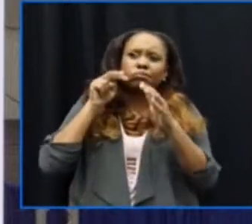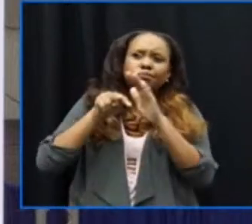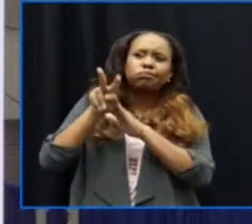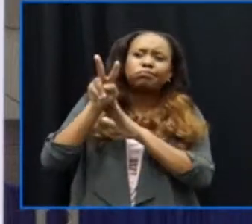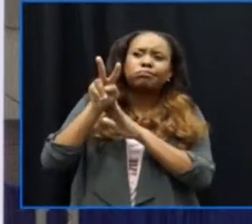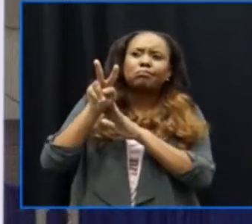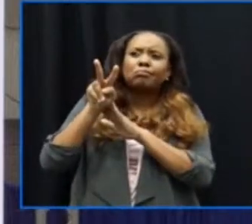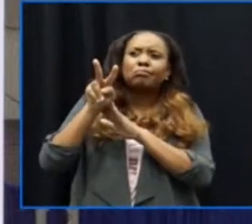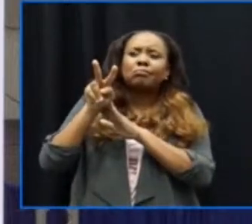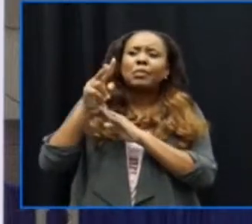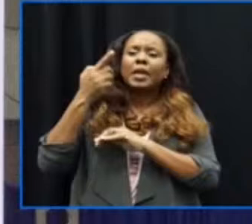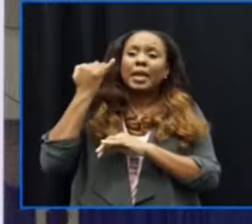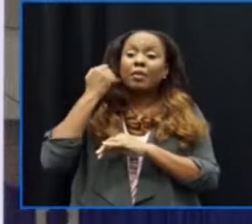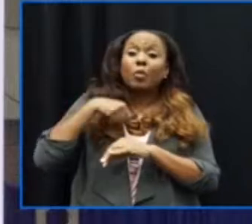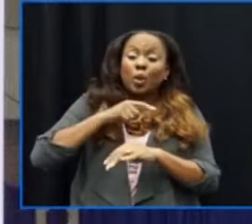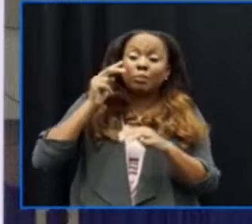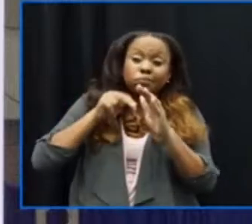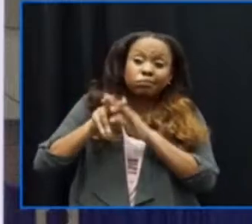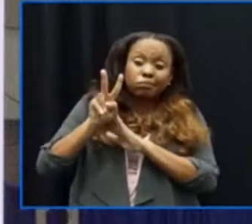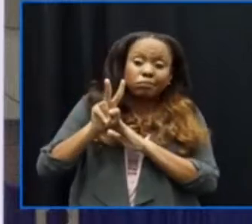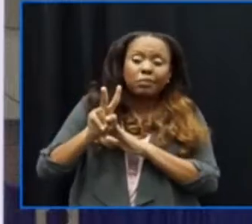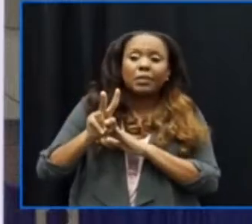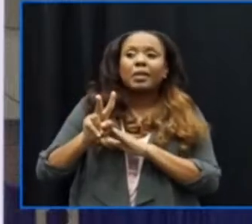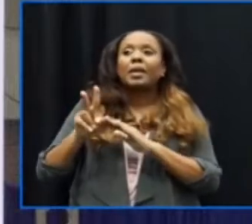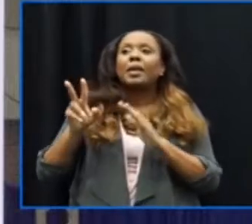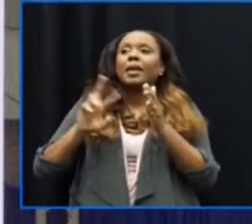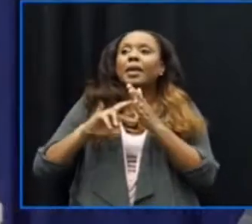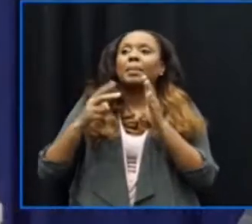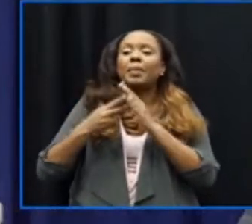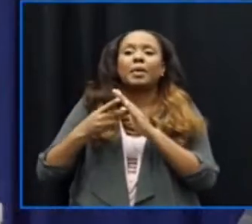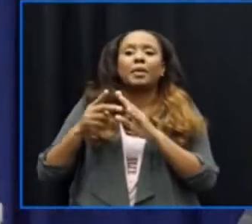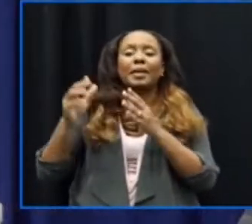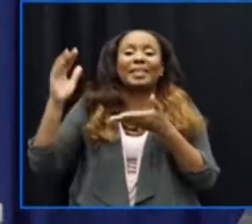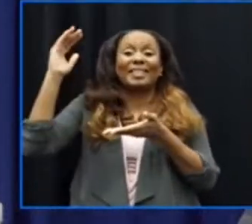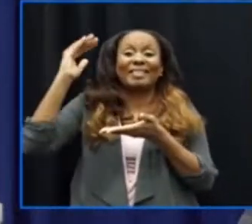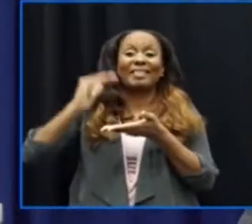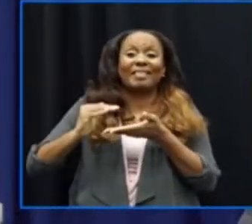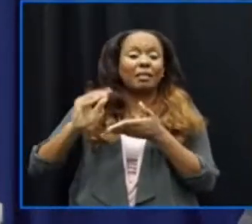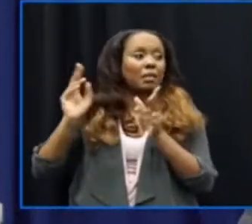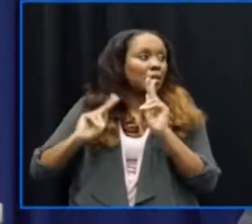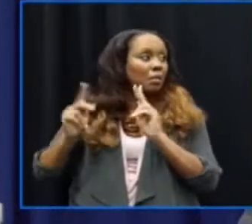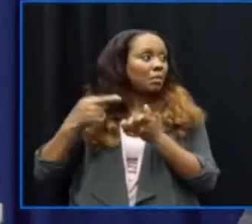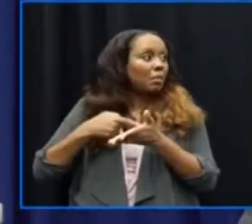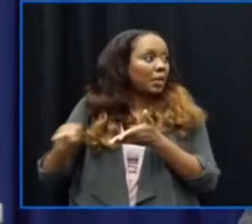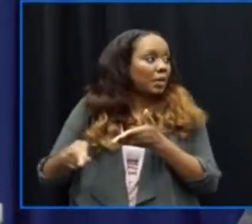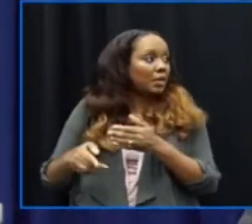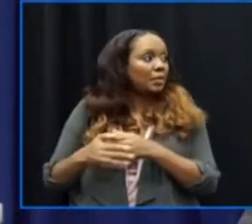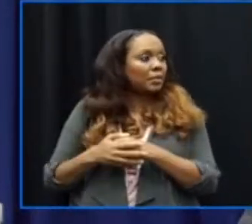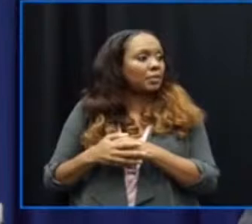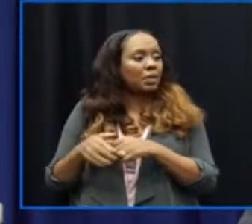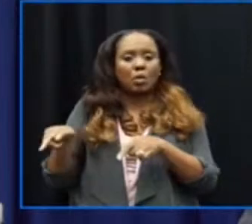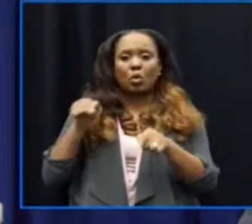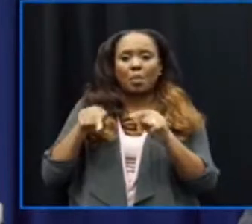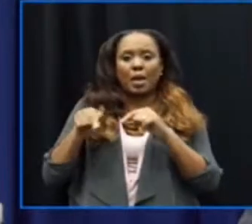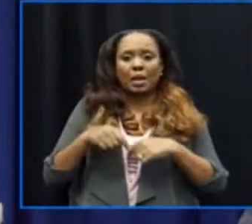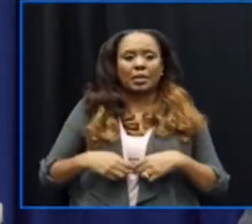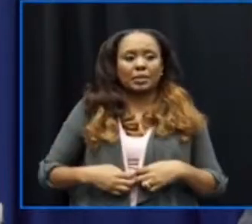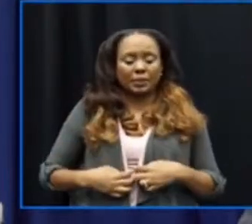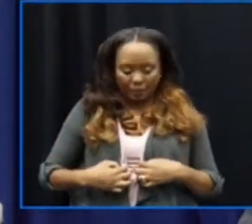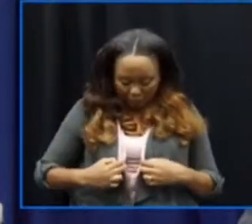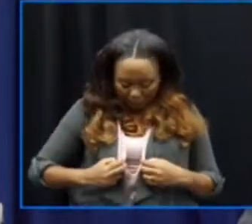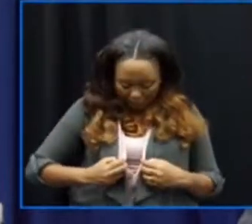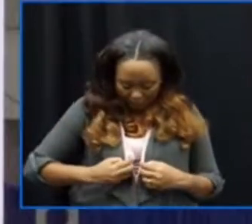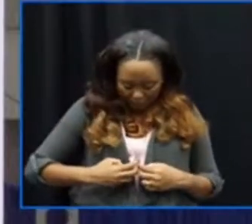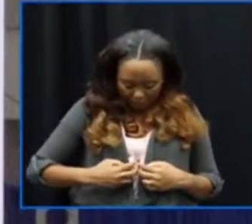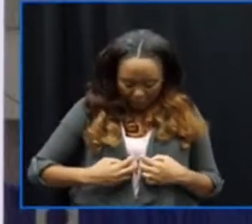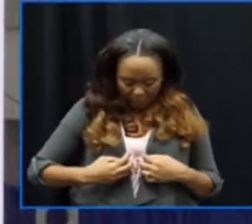we go back to the slide that looks at what the options are, and that one there, thank you, go back.